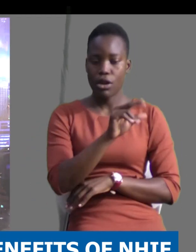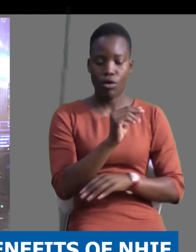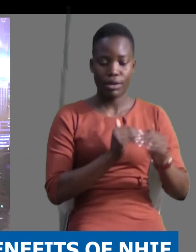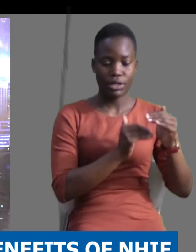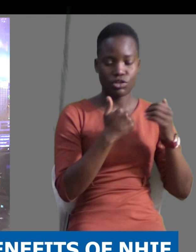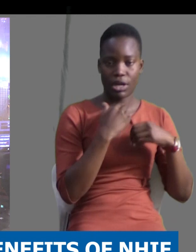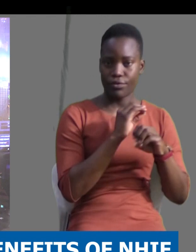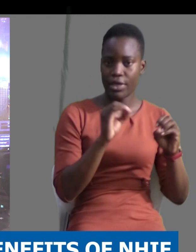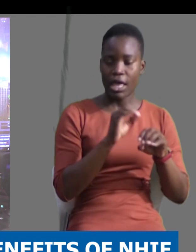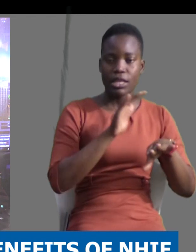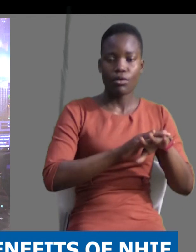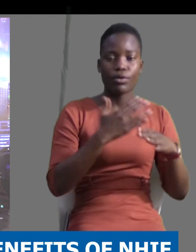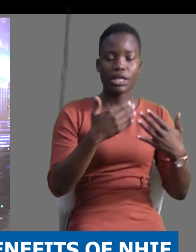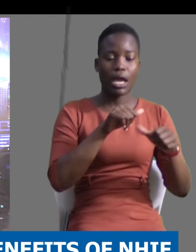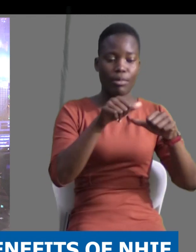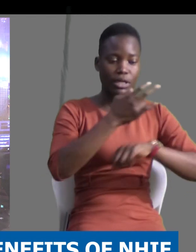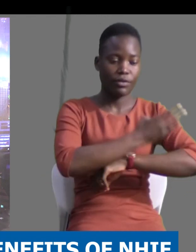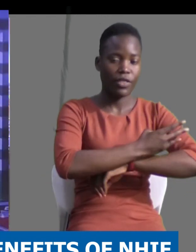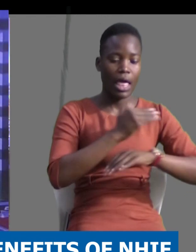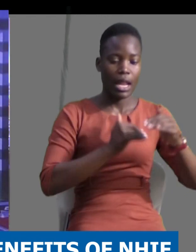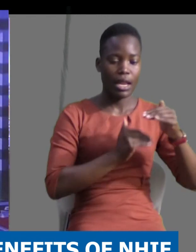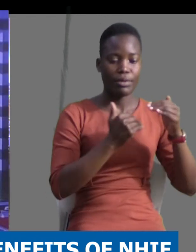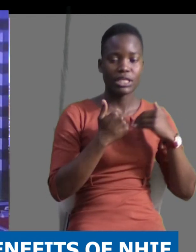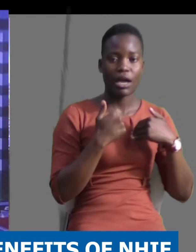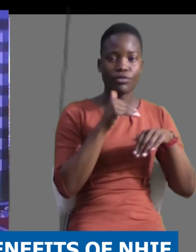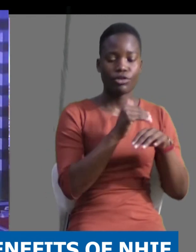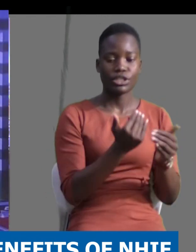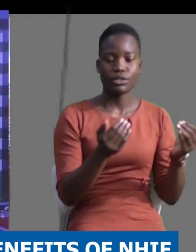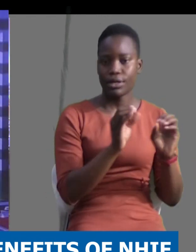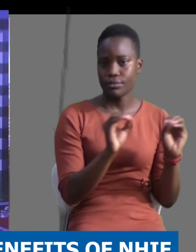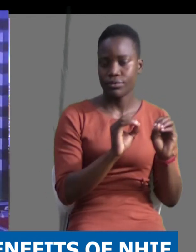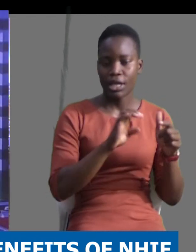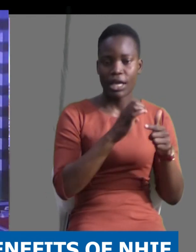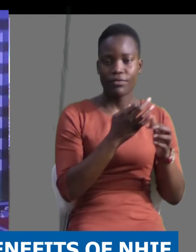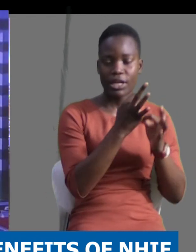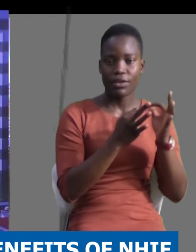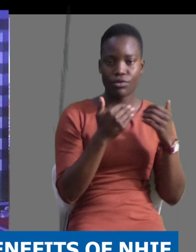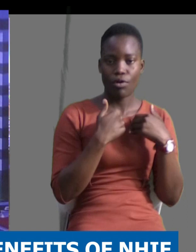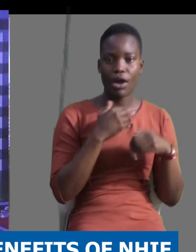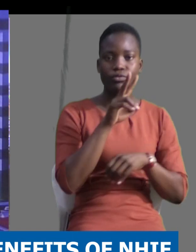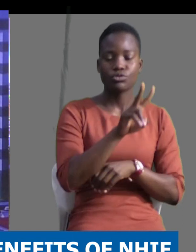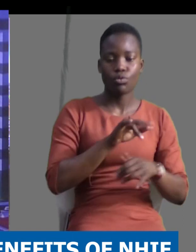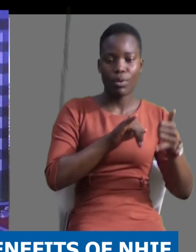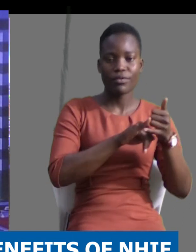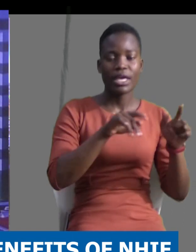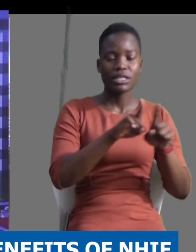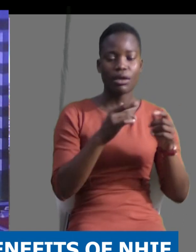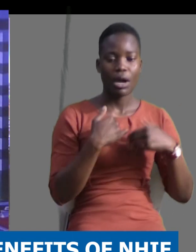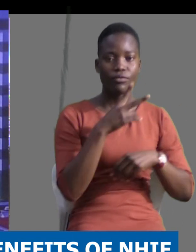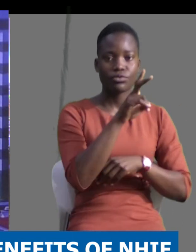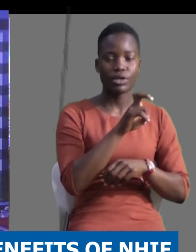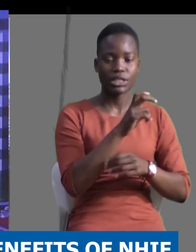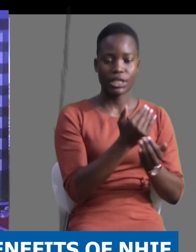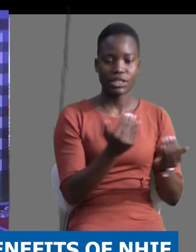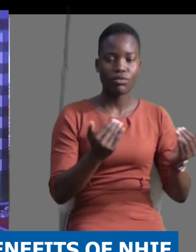we don't have limitation. The good thing about NHIF, we have no limits on the children. Yeah. Even if you have 2 spouses and